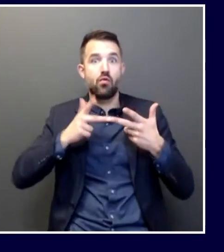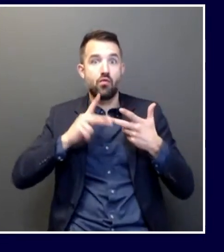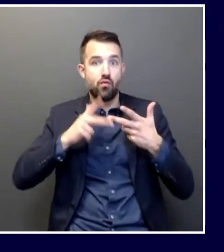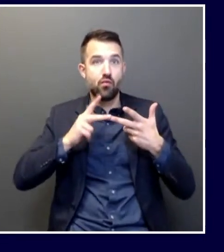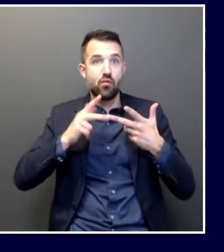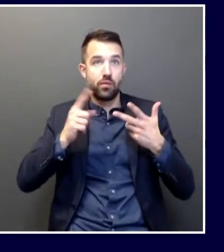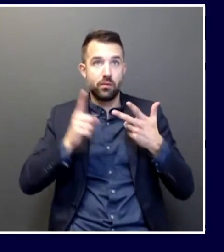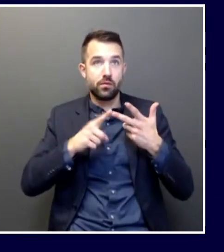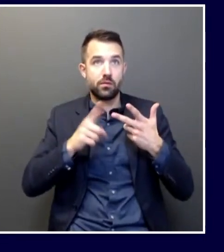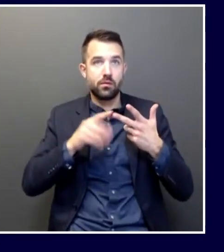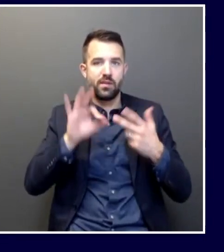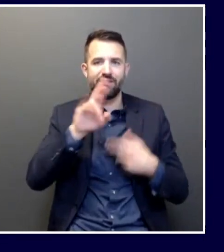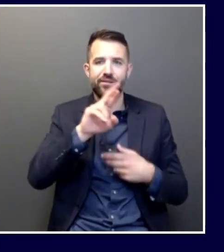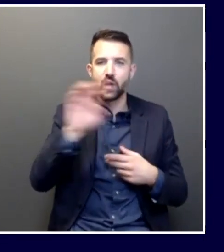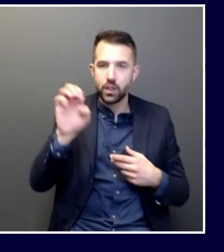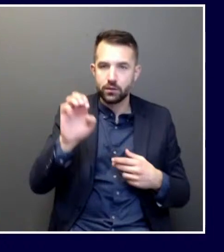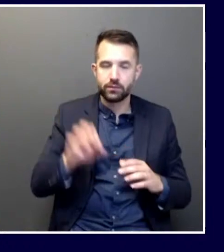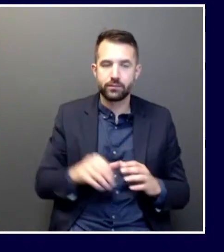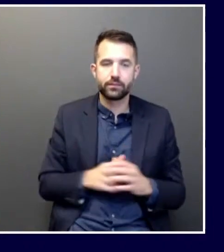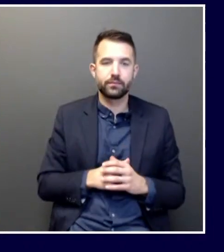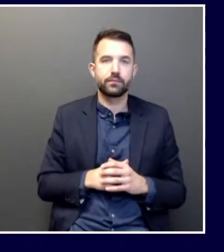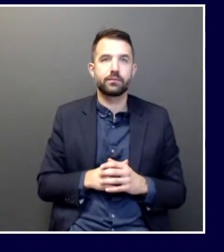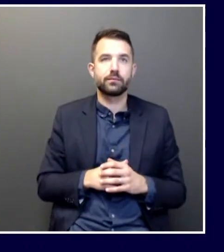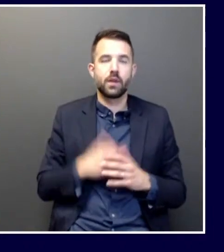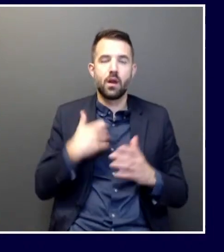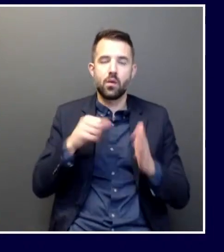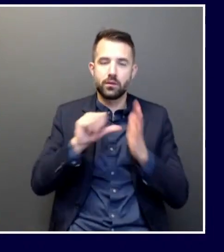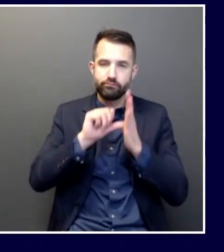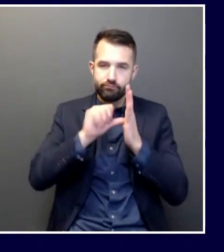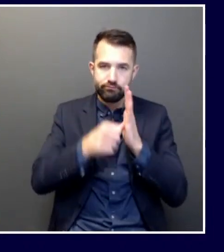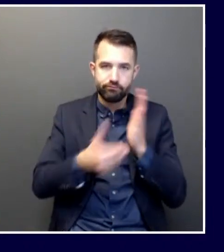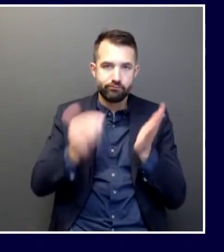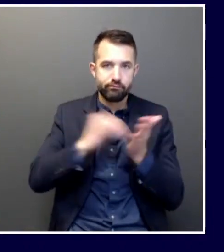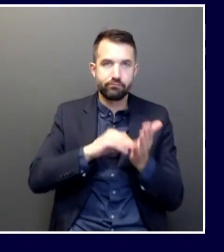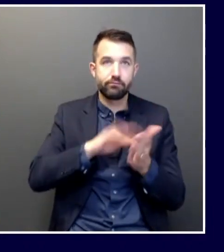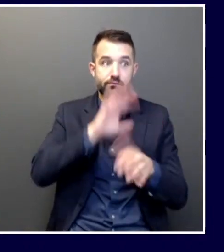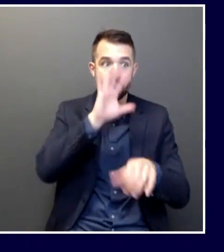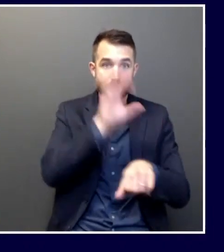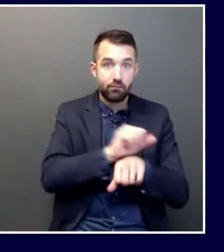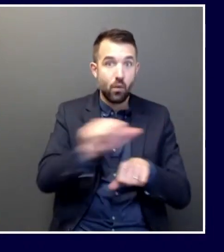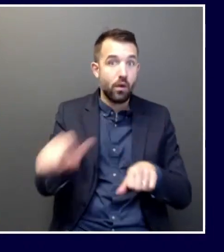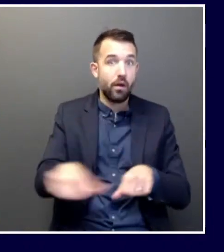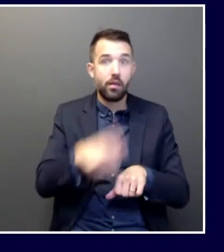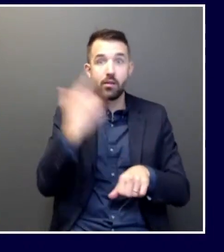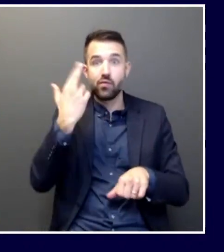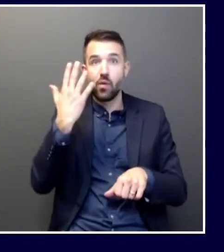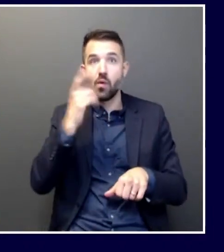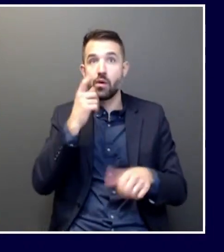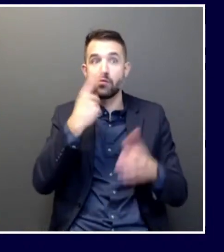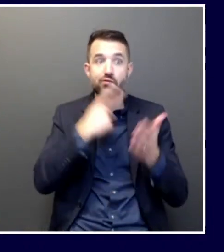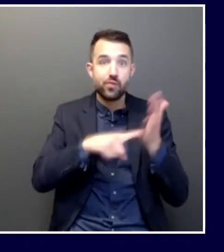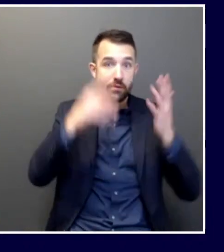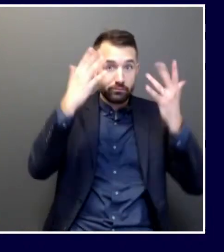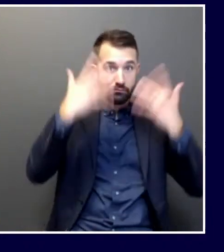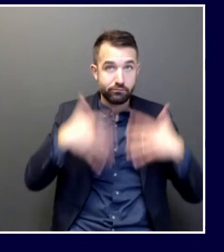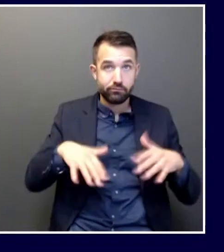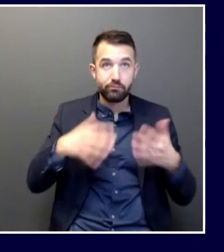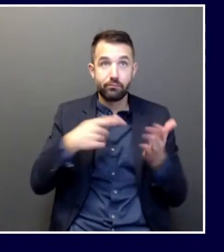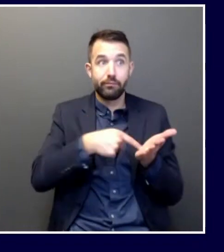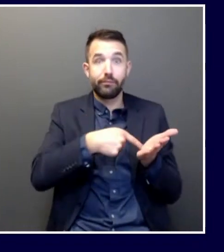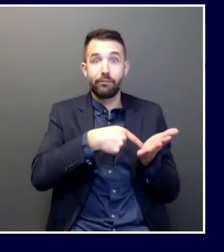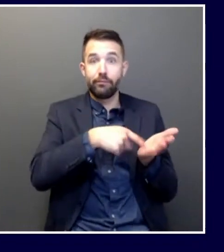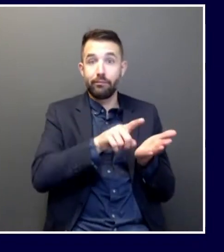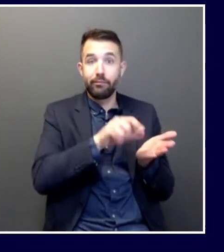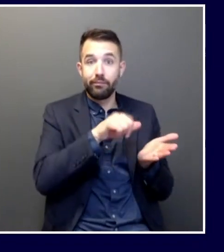but we just want everybody to know that we've all worked very hard to make sure that COVID-19 vaccines are accessible to